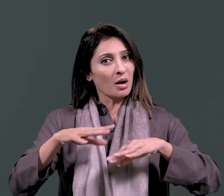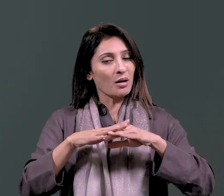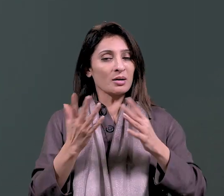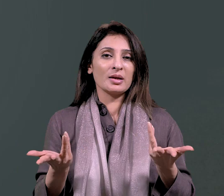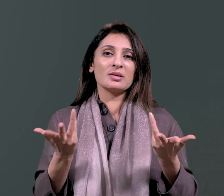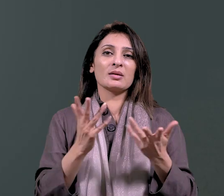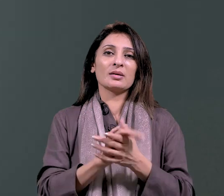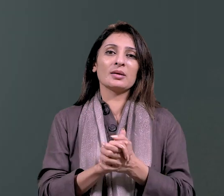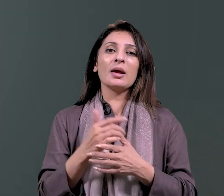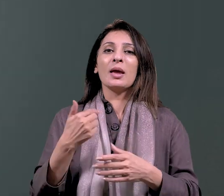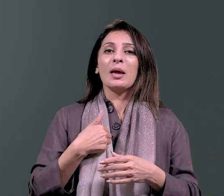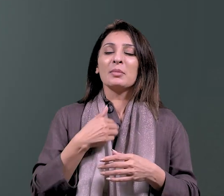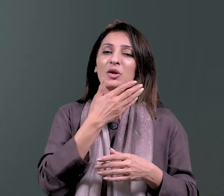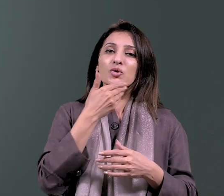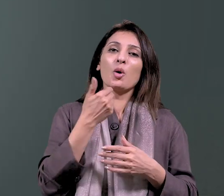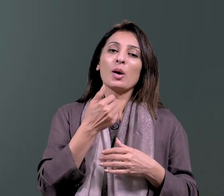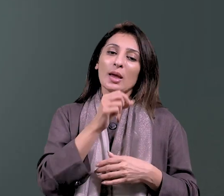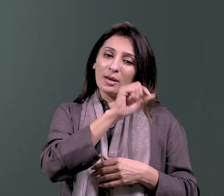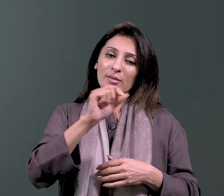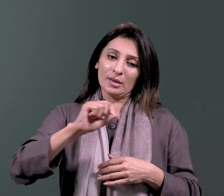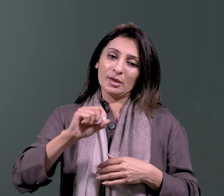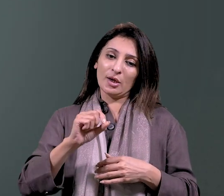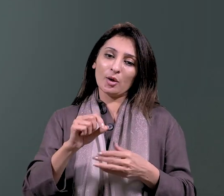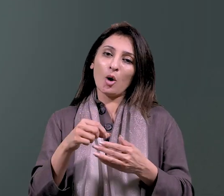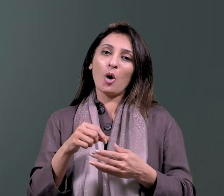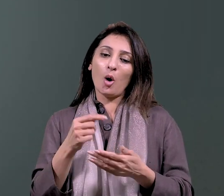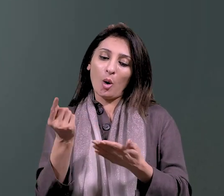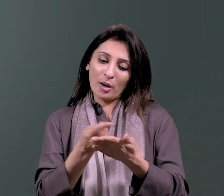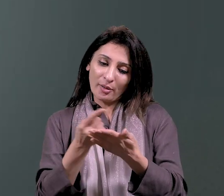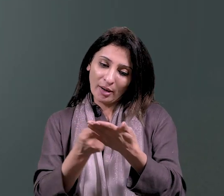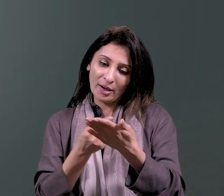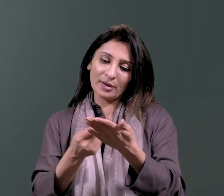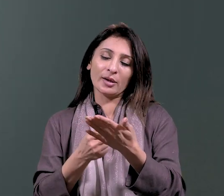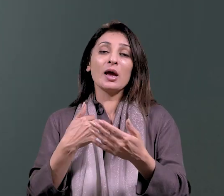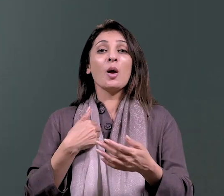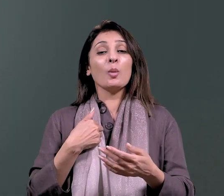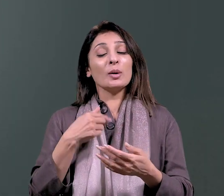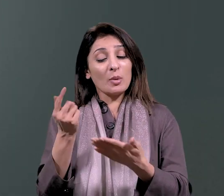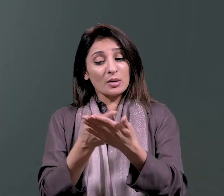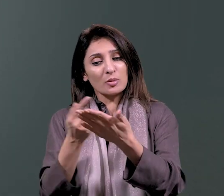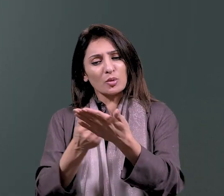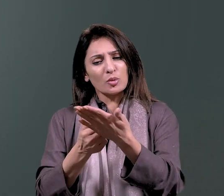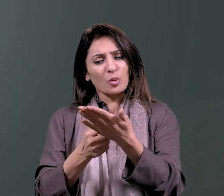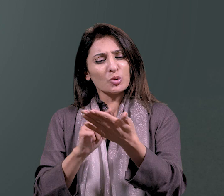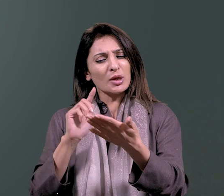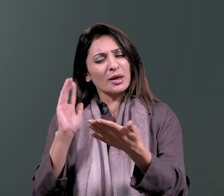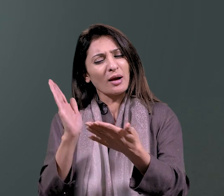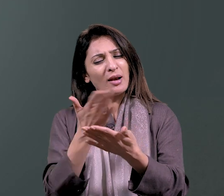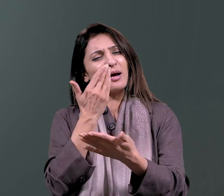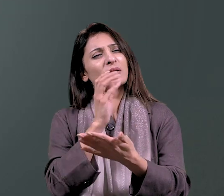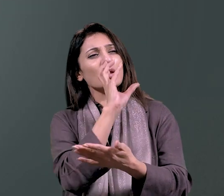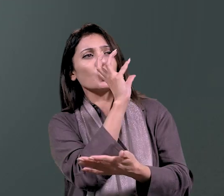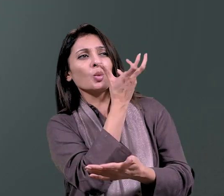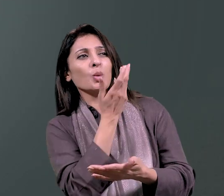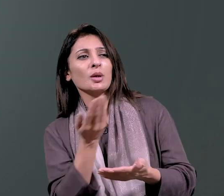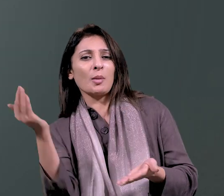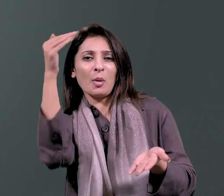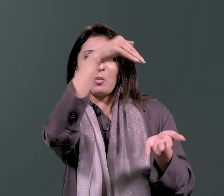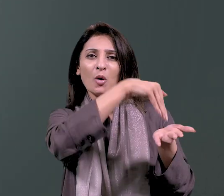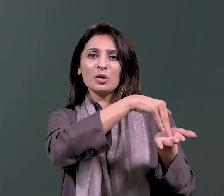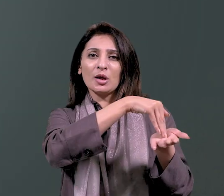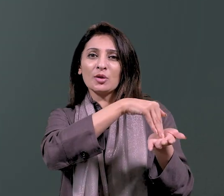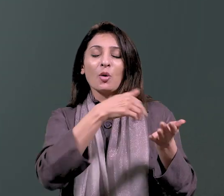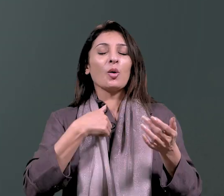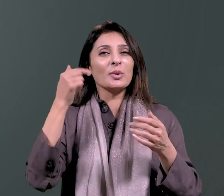earth. My two hobbies are reading and writing. When I read, I enter a different world, a world